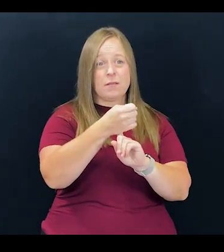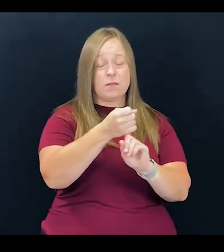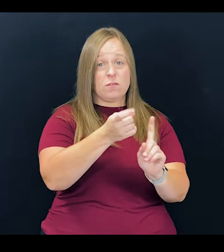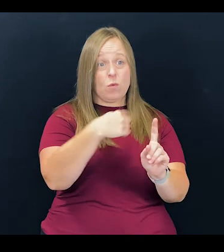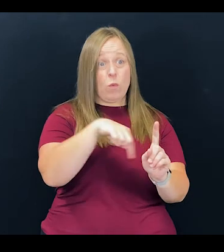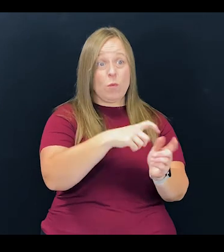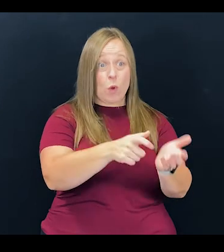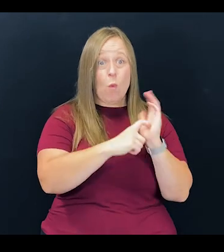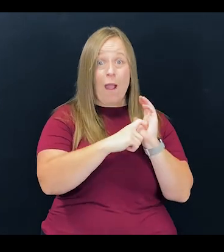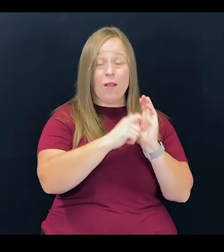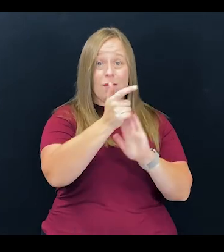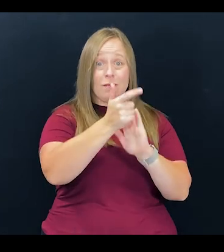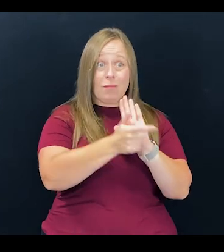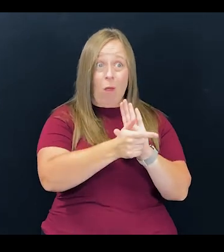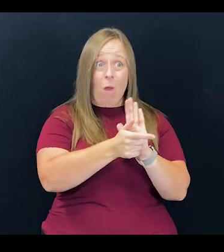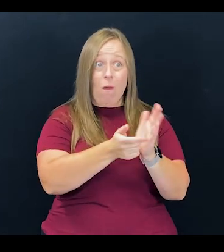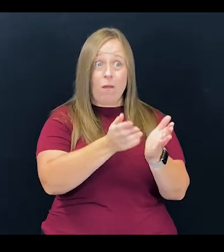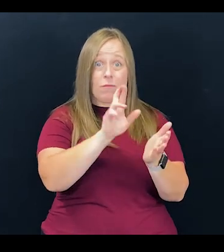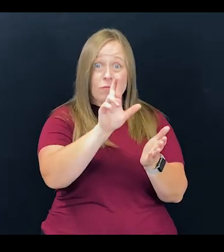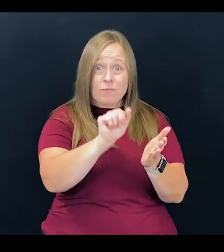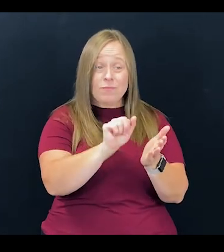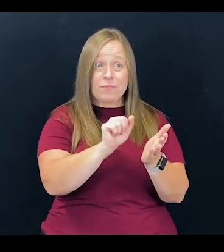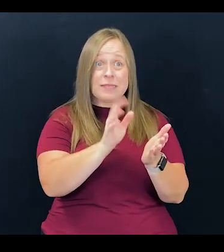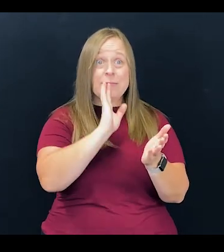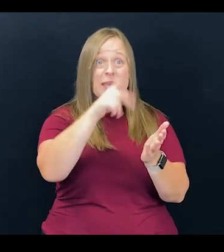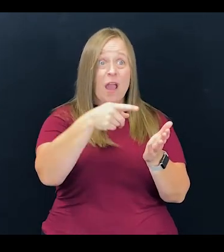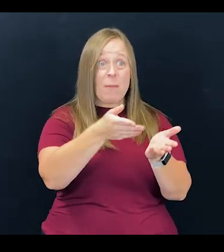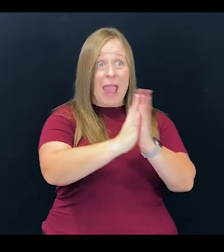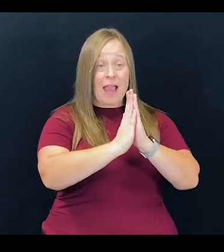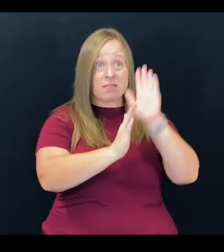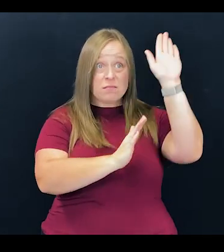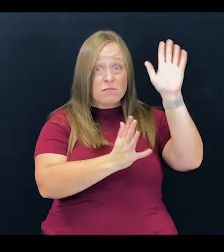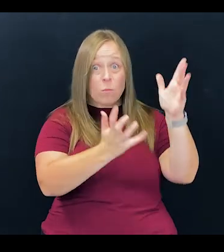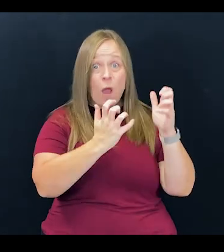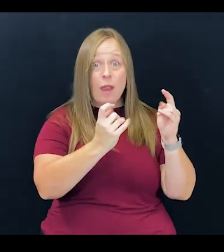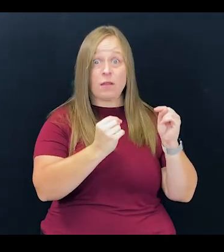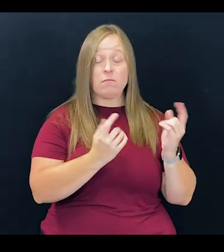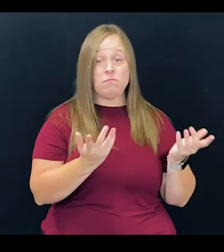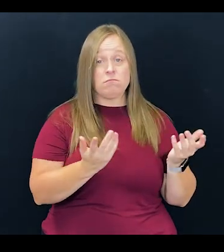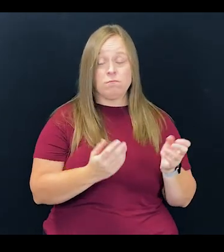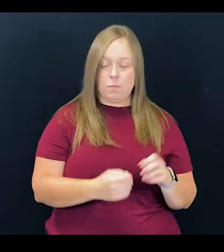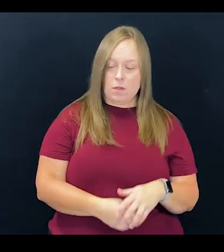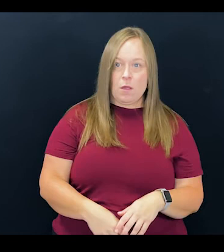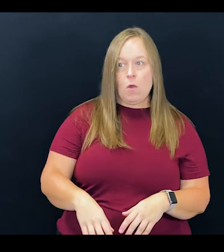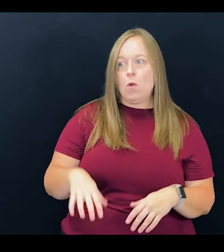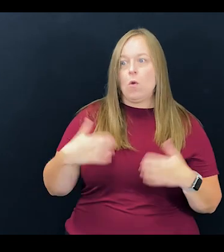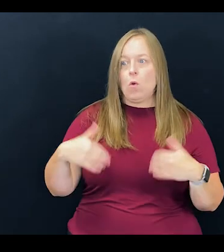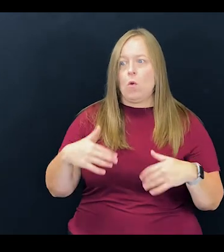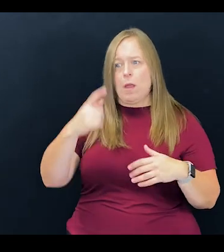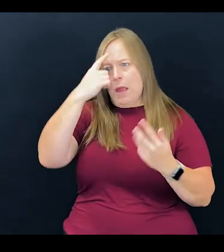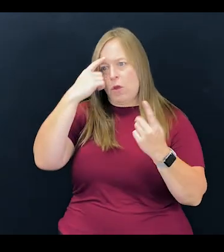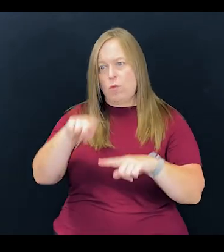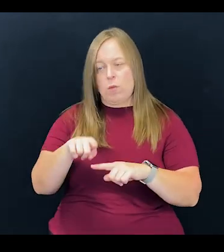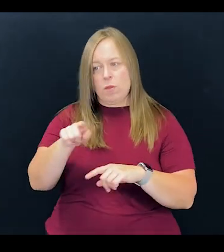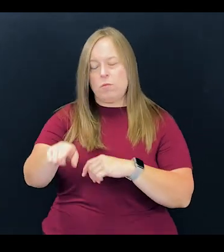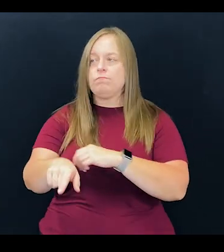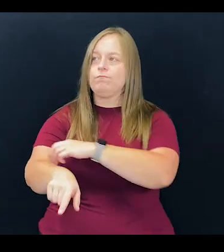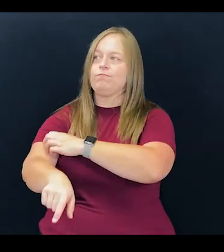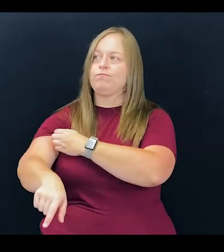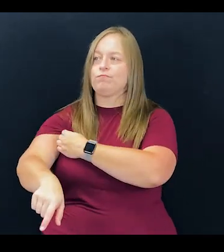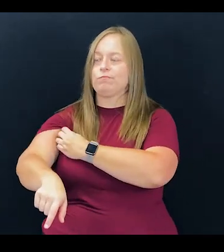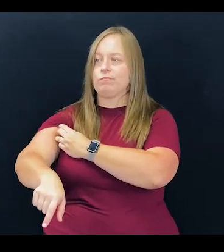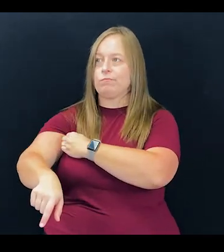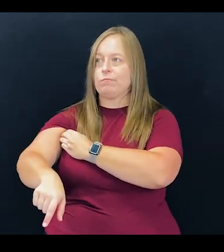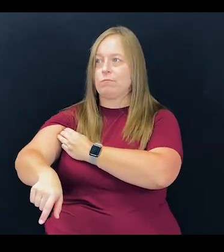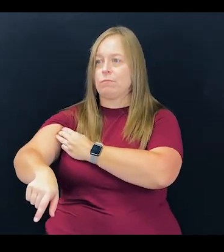those cases where we're entitled to something such as a reasonable accommodation, speaking up and asking for it when we need it. Eric, I agree with you. I do